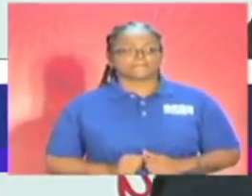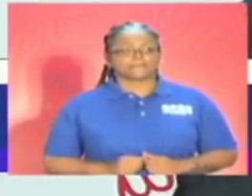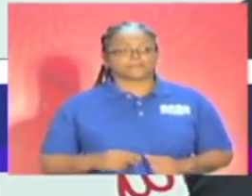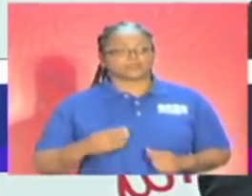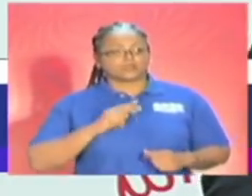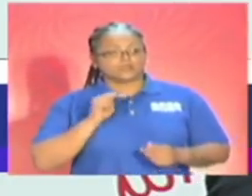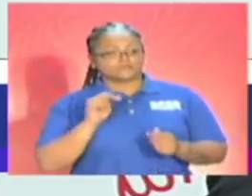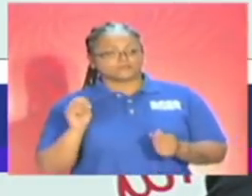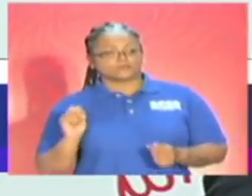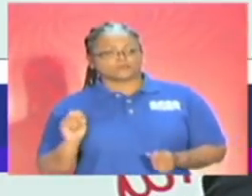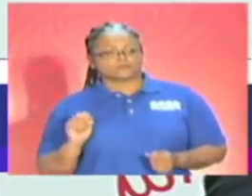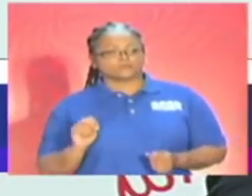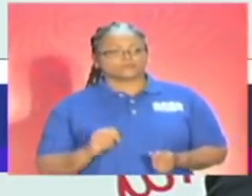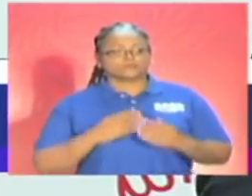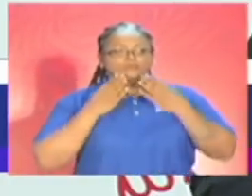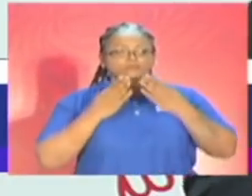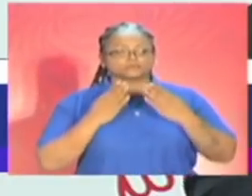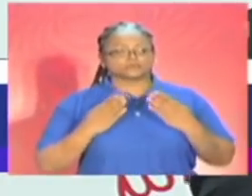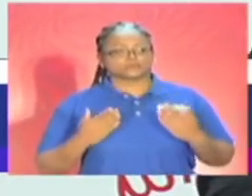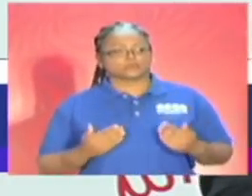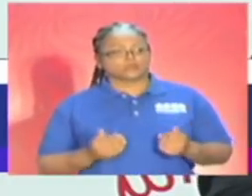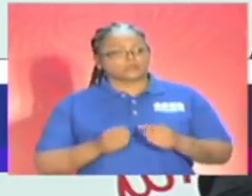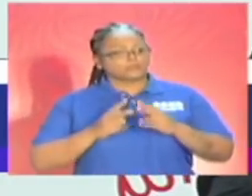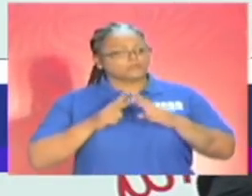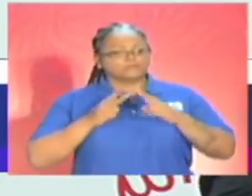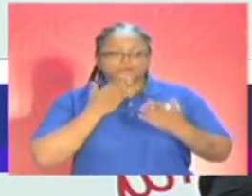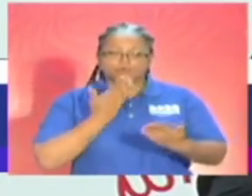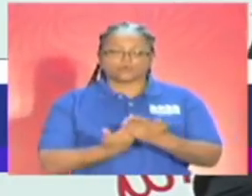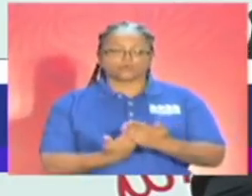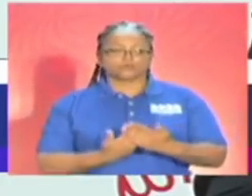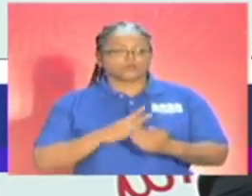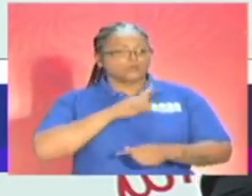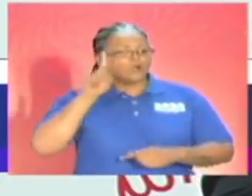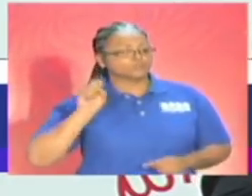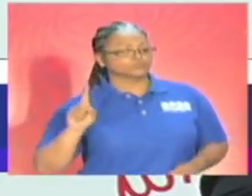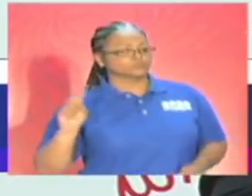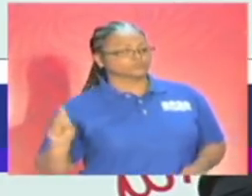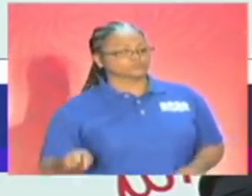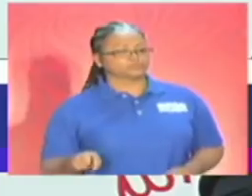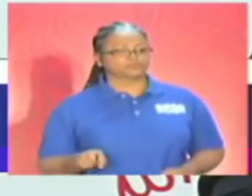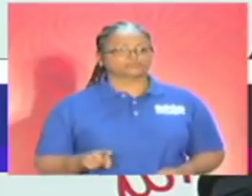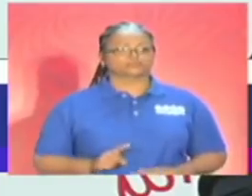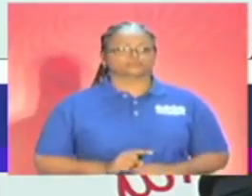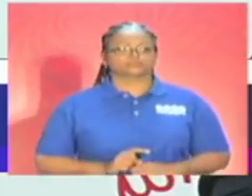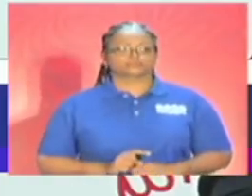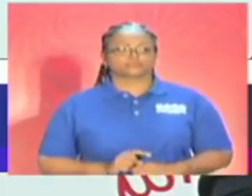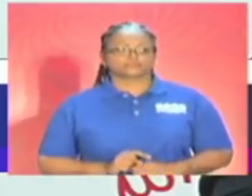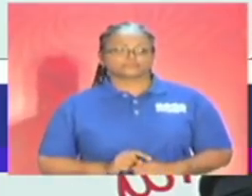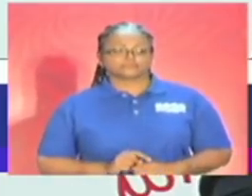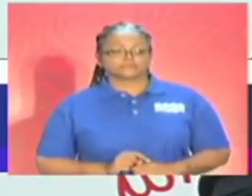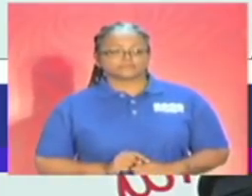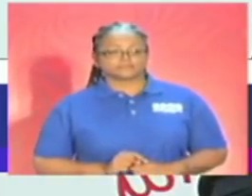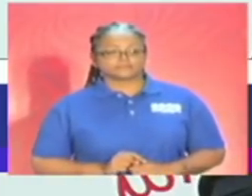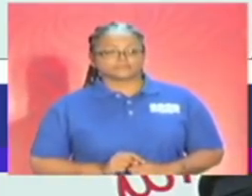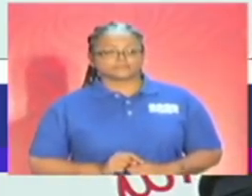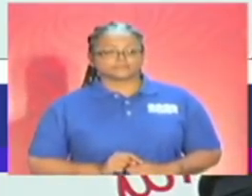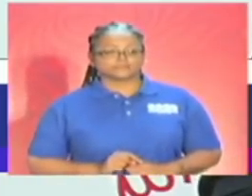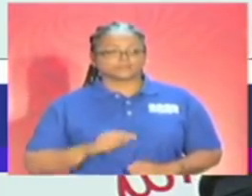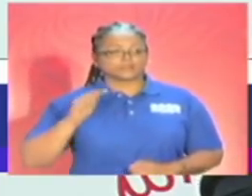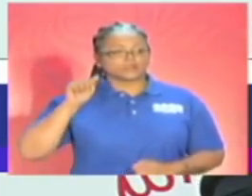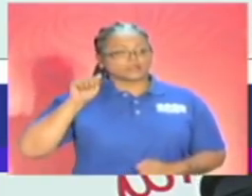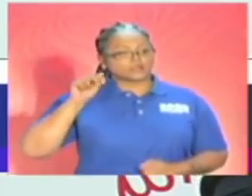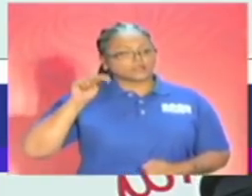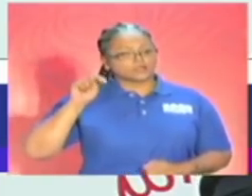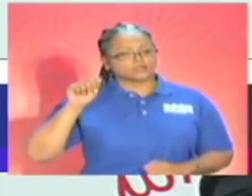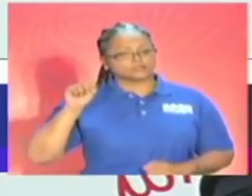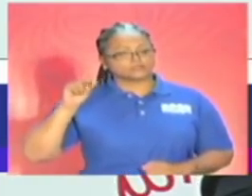Yes, thank you very much for that excellent question. It's in the news about anaphylaxis. Anaphylaxis seems to be, it's